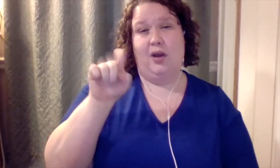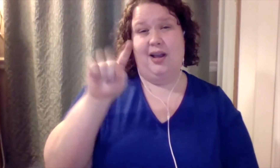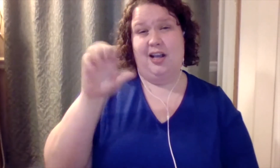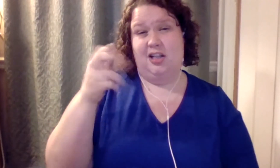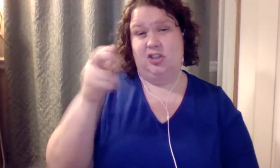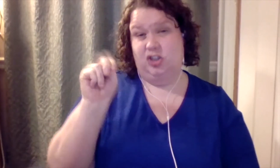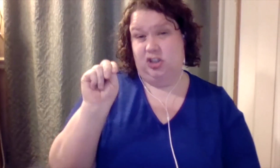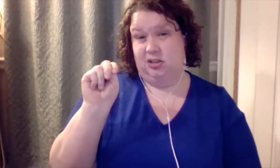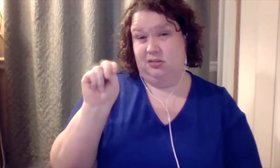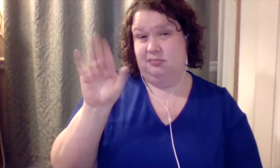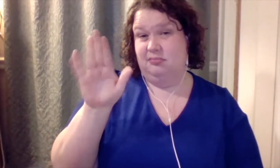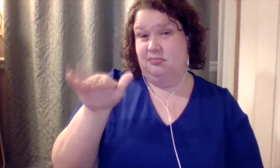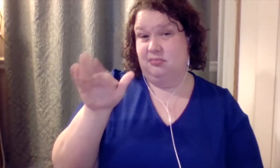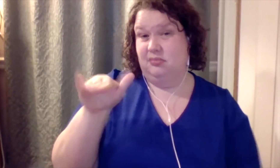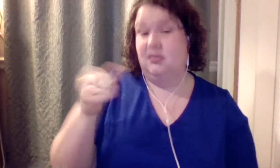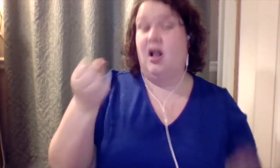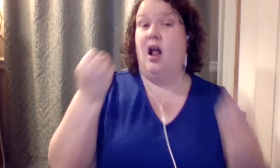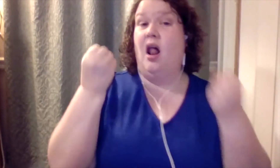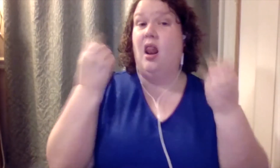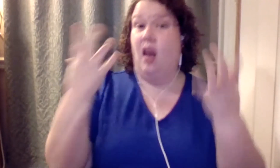a number of kids leave